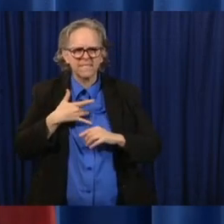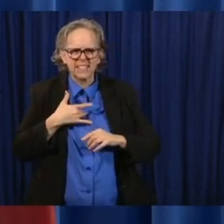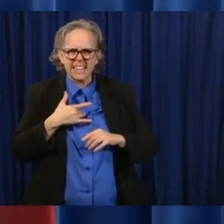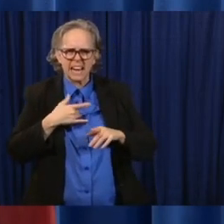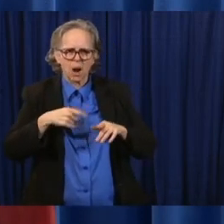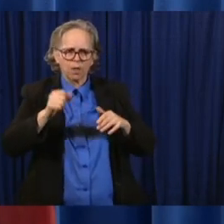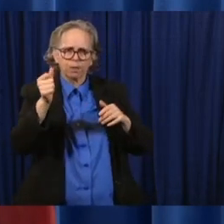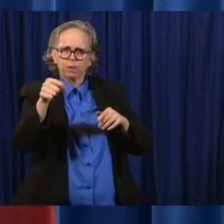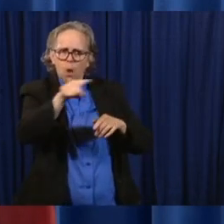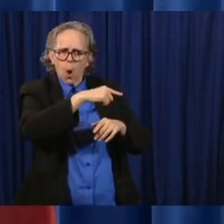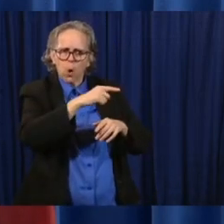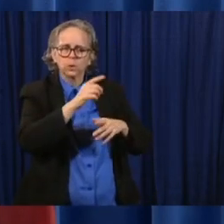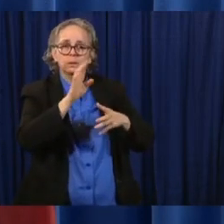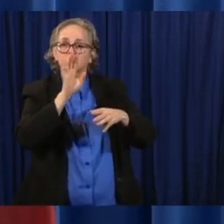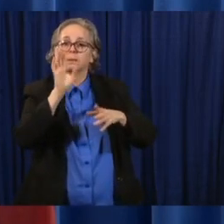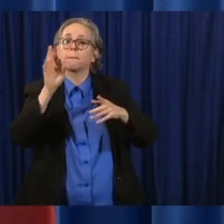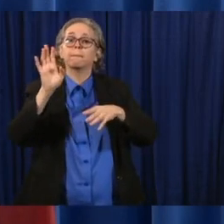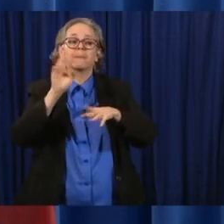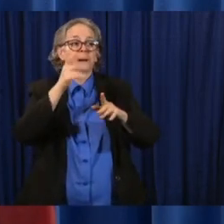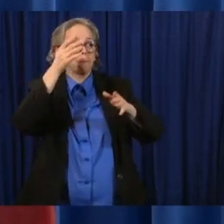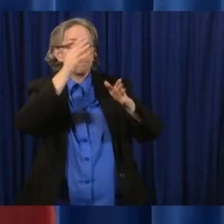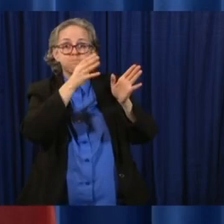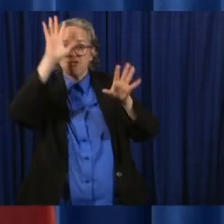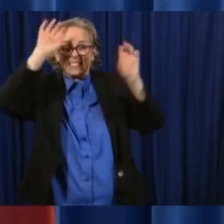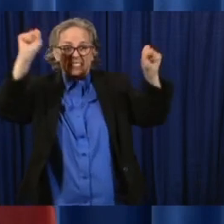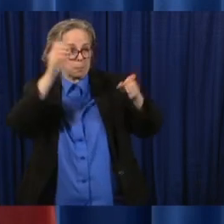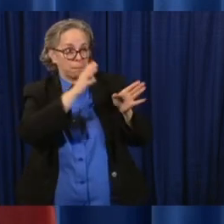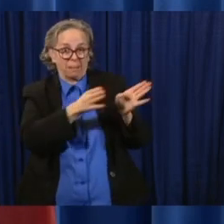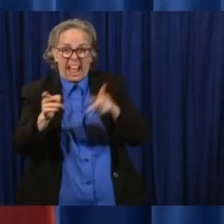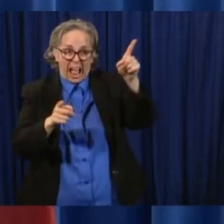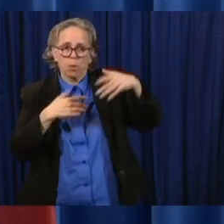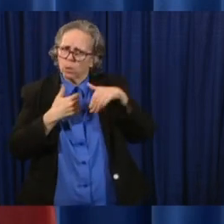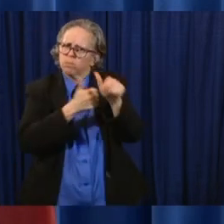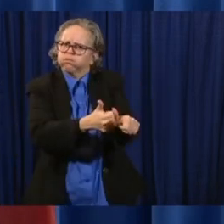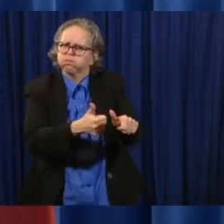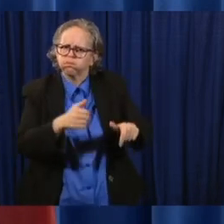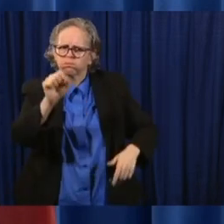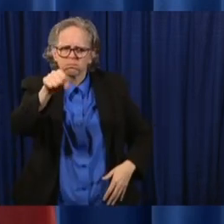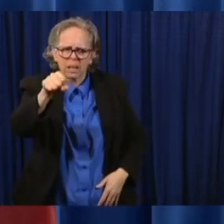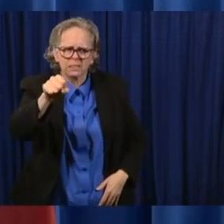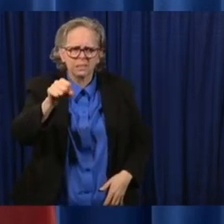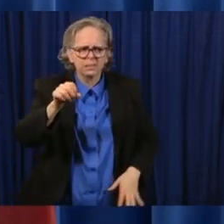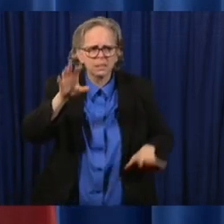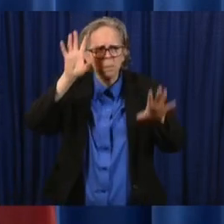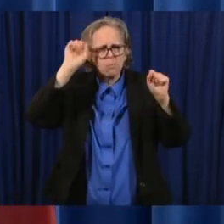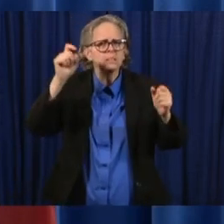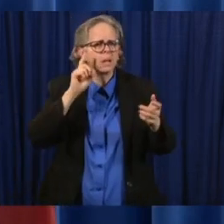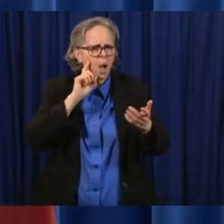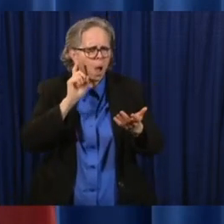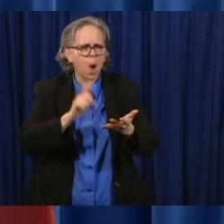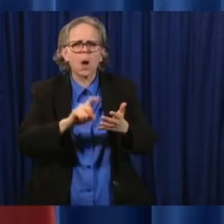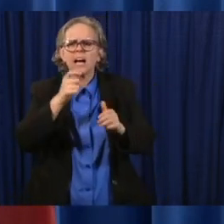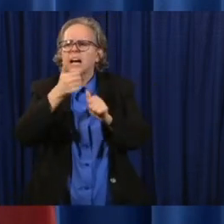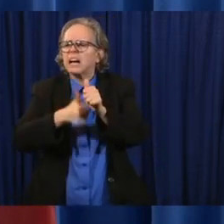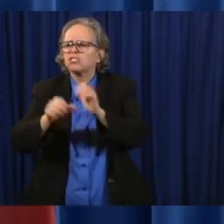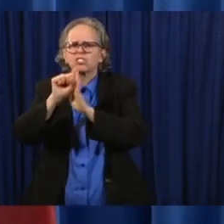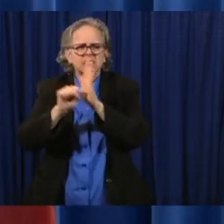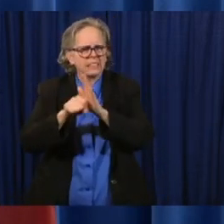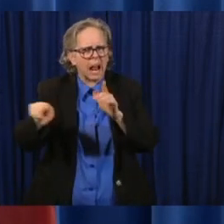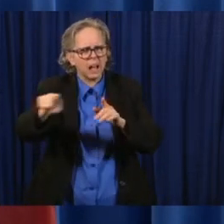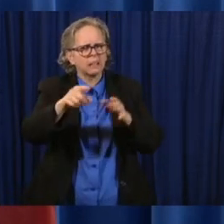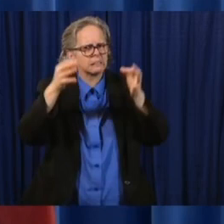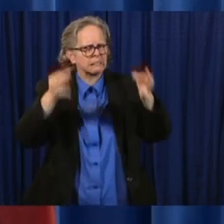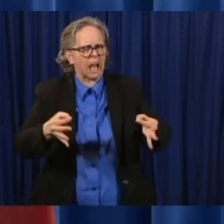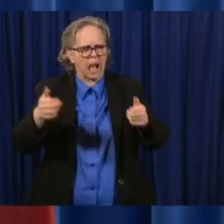president made it very clear that every state's got to kind of do their own thing, and consistent with the broad overview as outlined by the